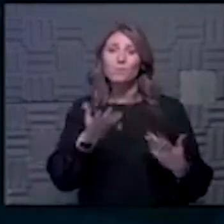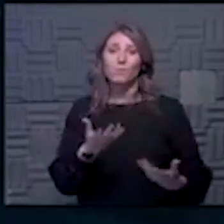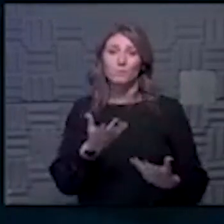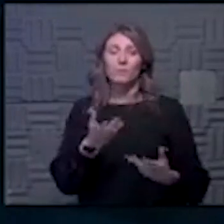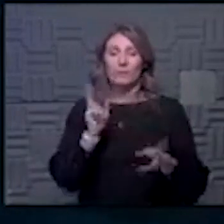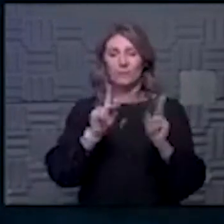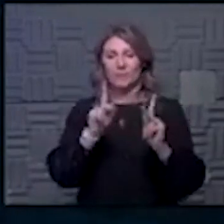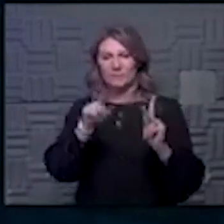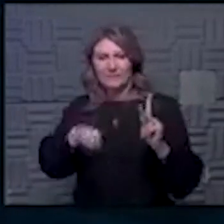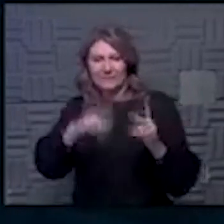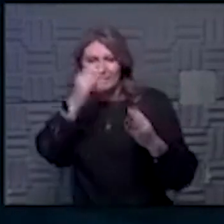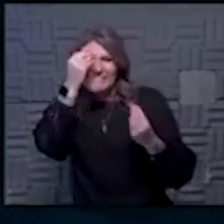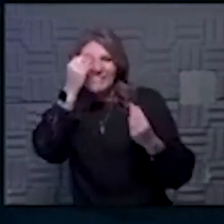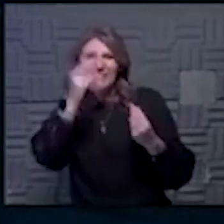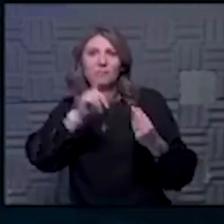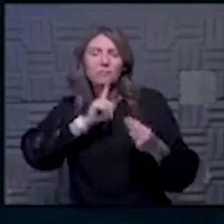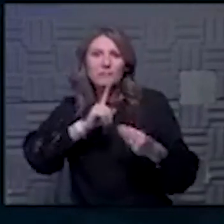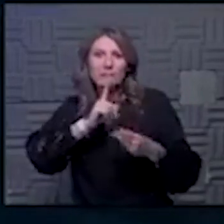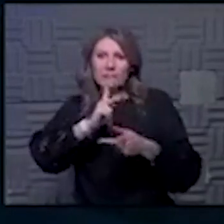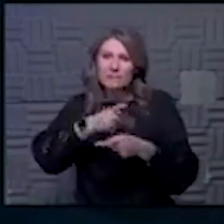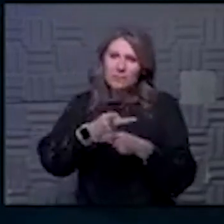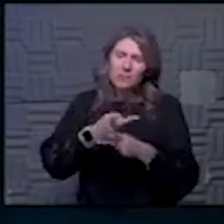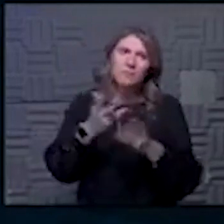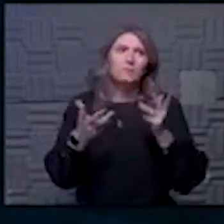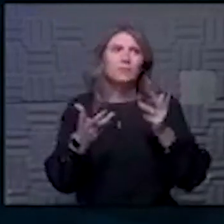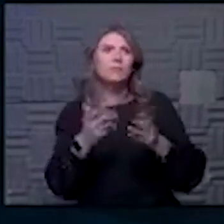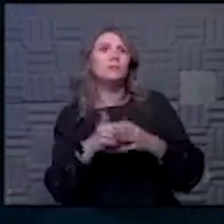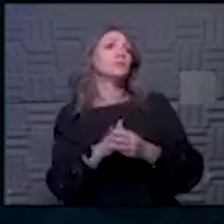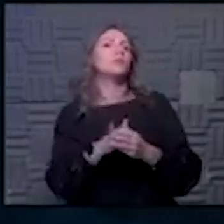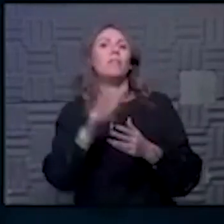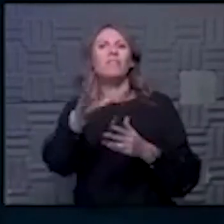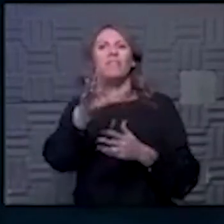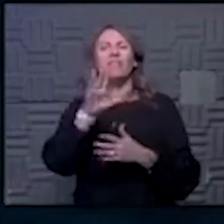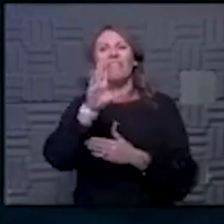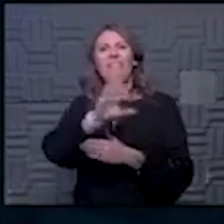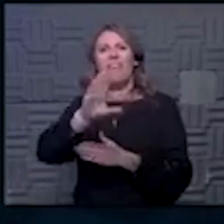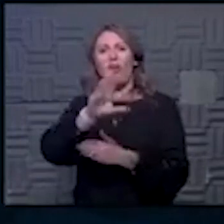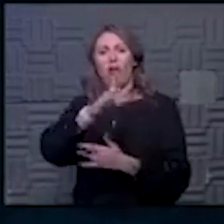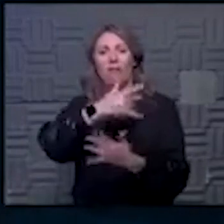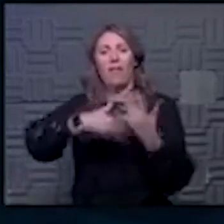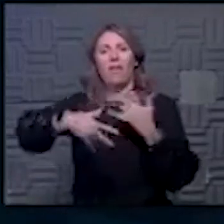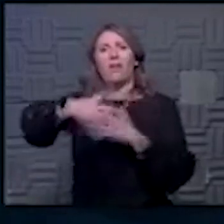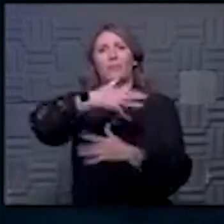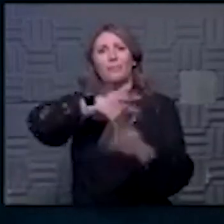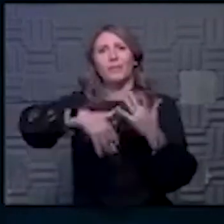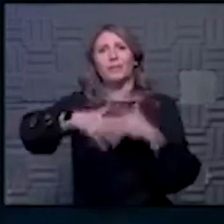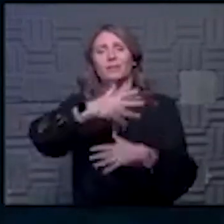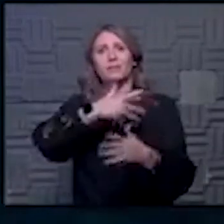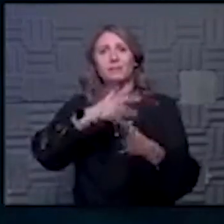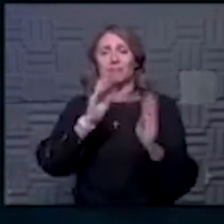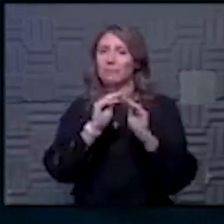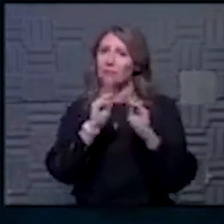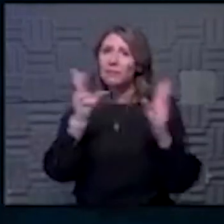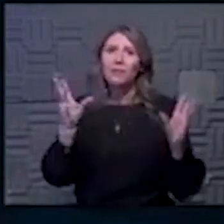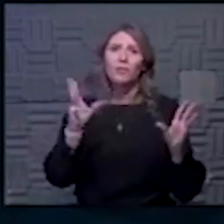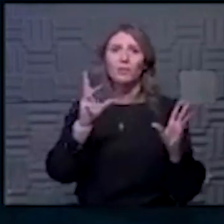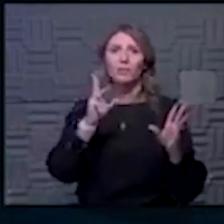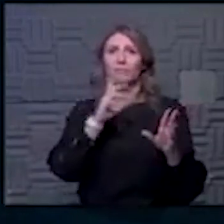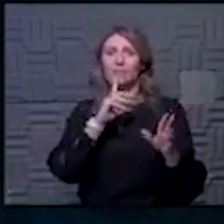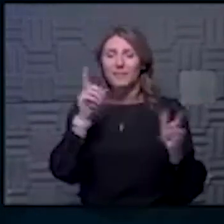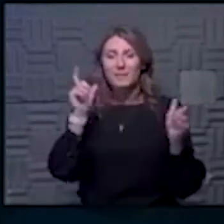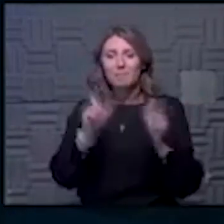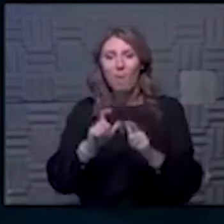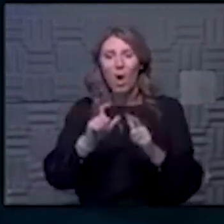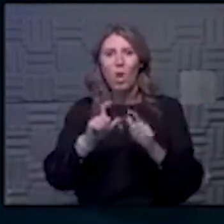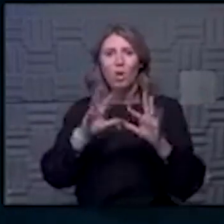have to think very carefully about their gatherings, and I think clearly the smaller the